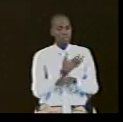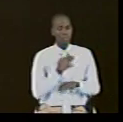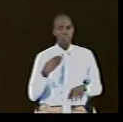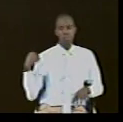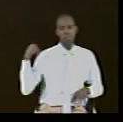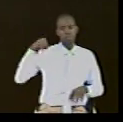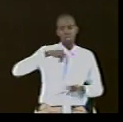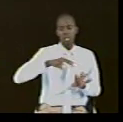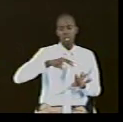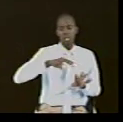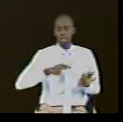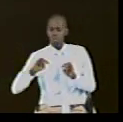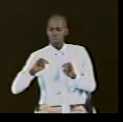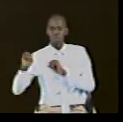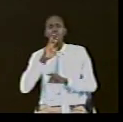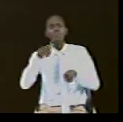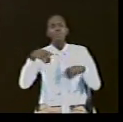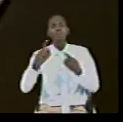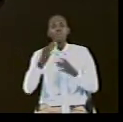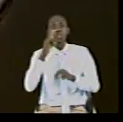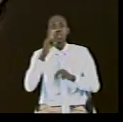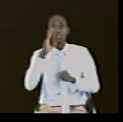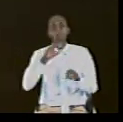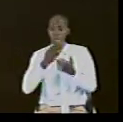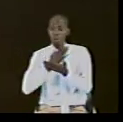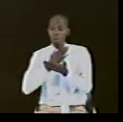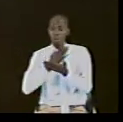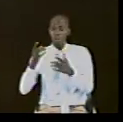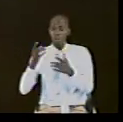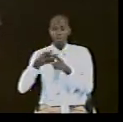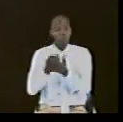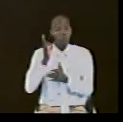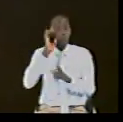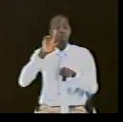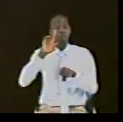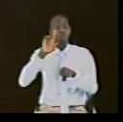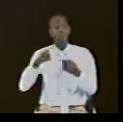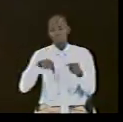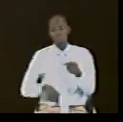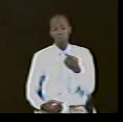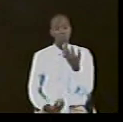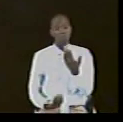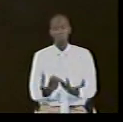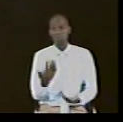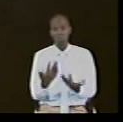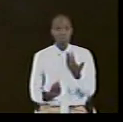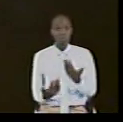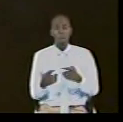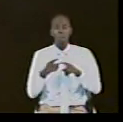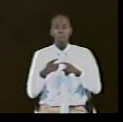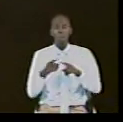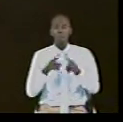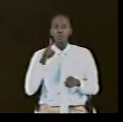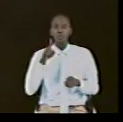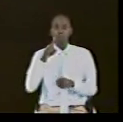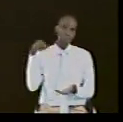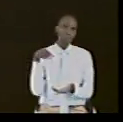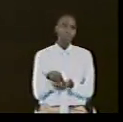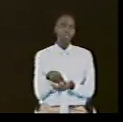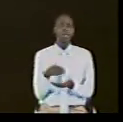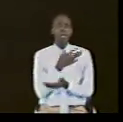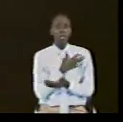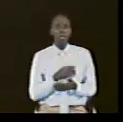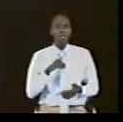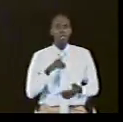going? If you go away from the truth, you go to hell. But you stand and you say,